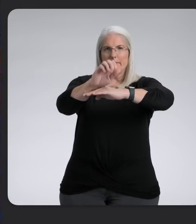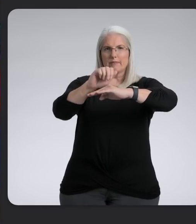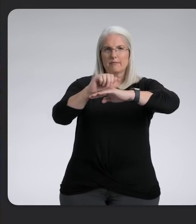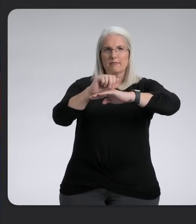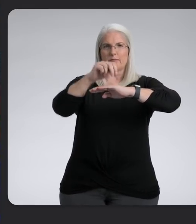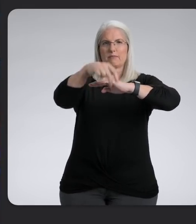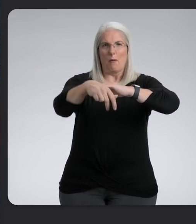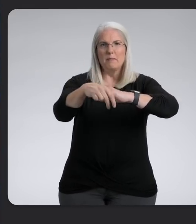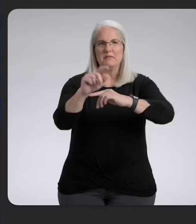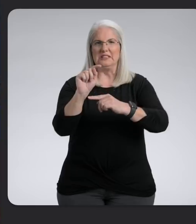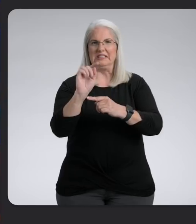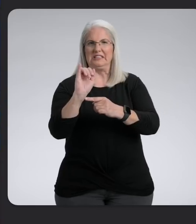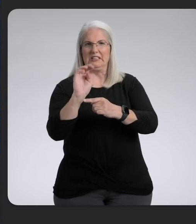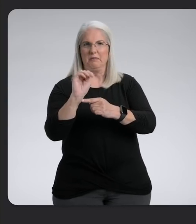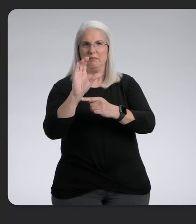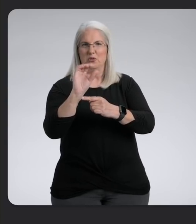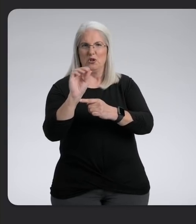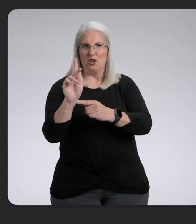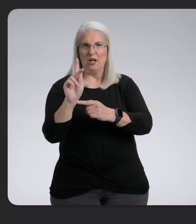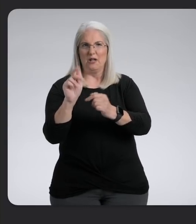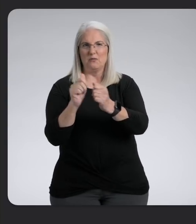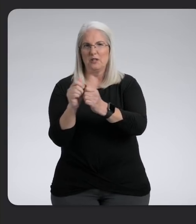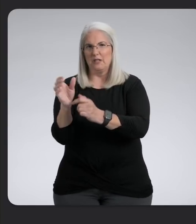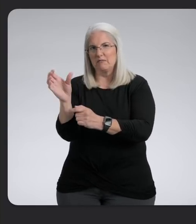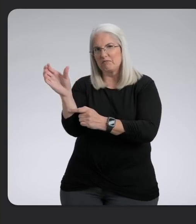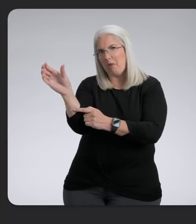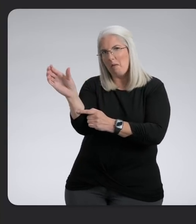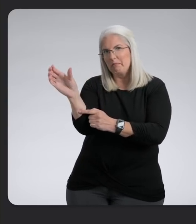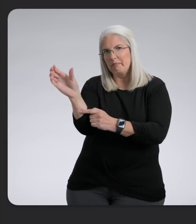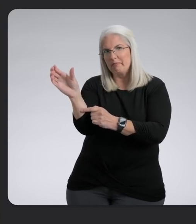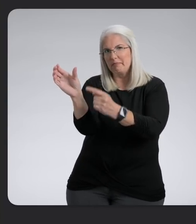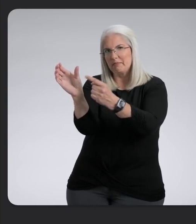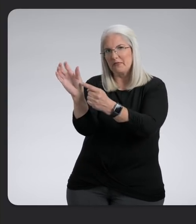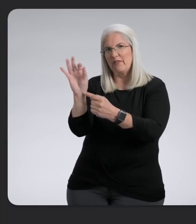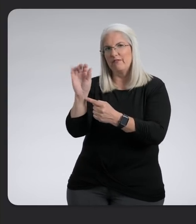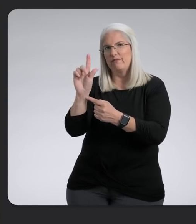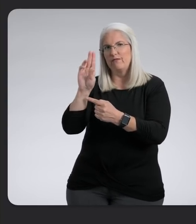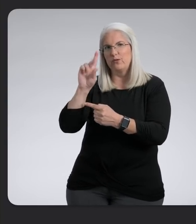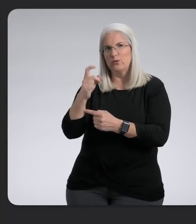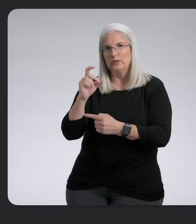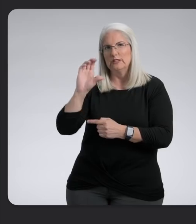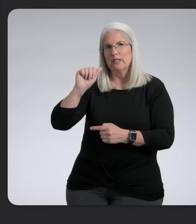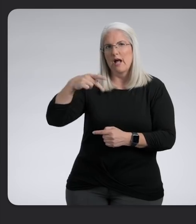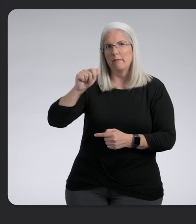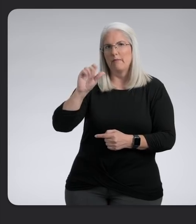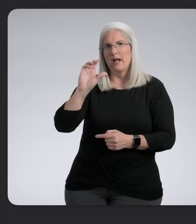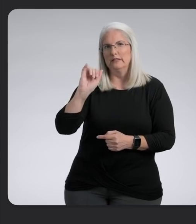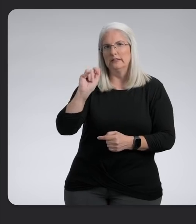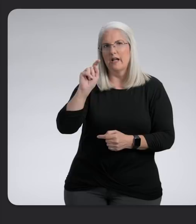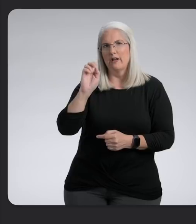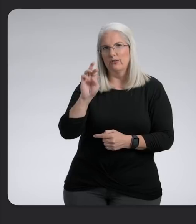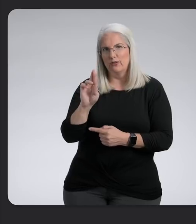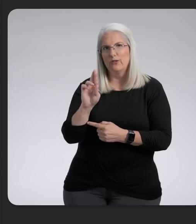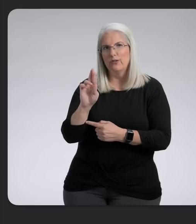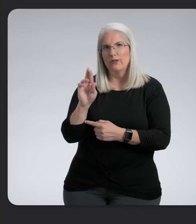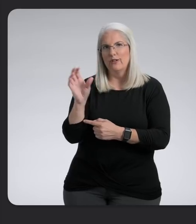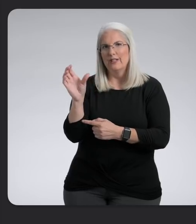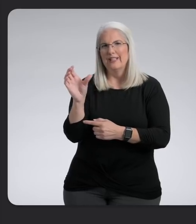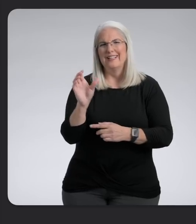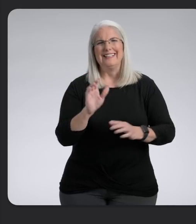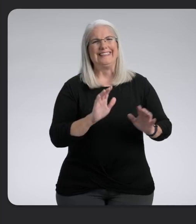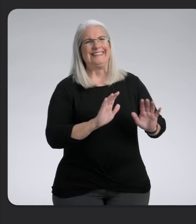Tim Cook get out of that DeLorean, showing the phone with a flux capacitor. I would probably not start